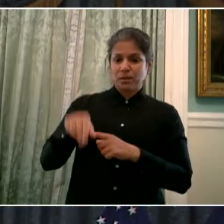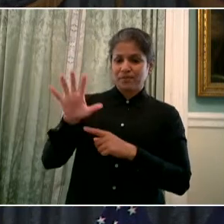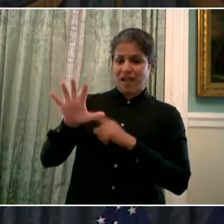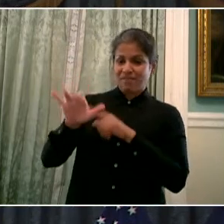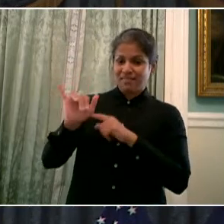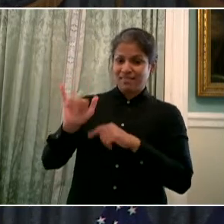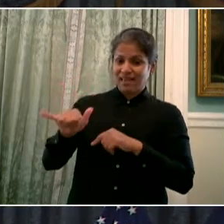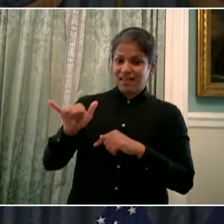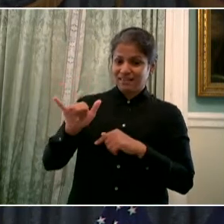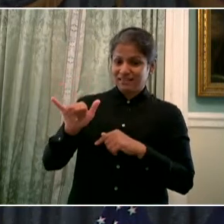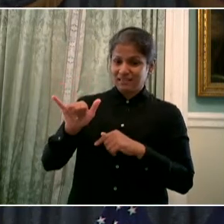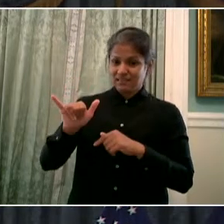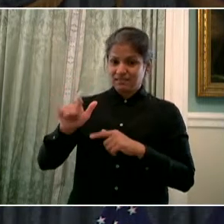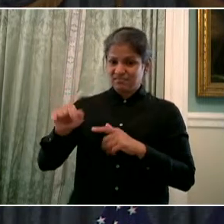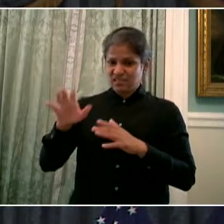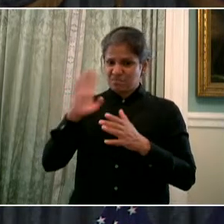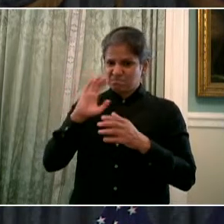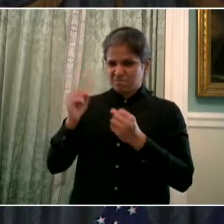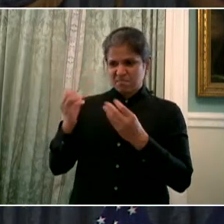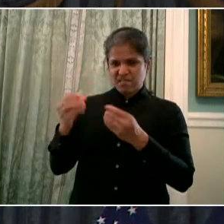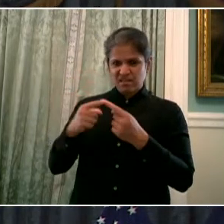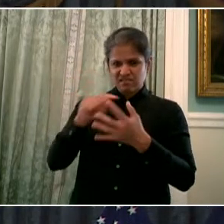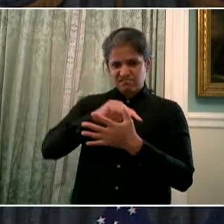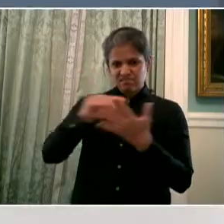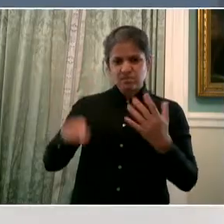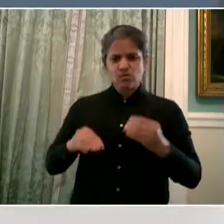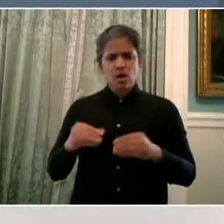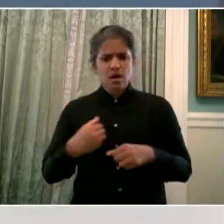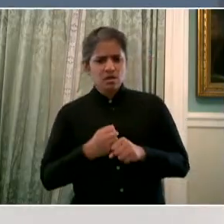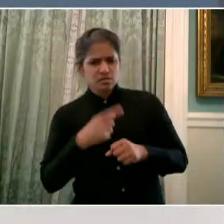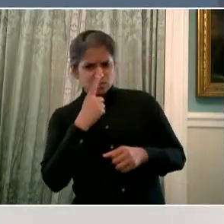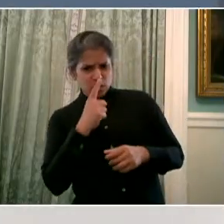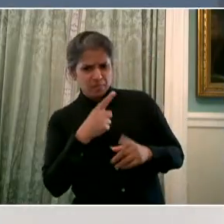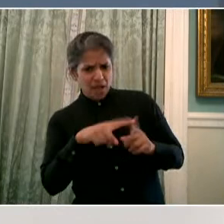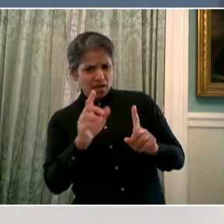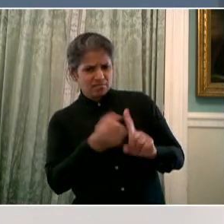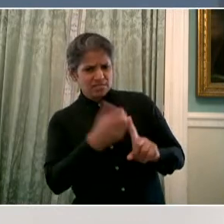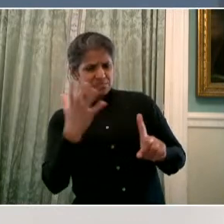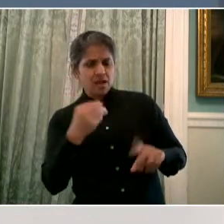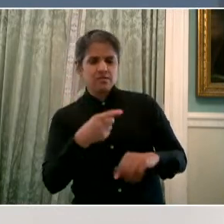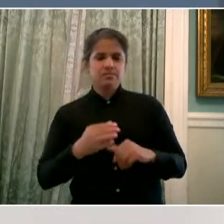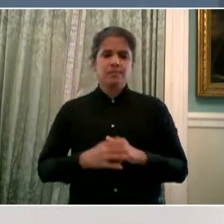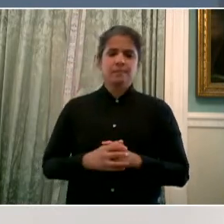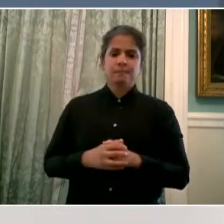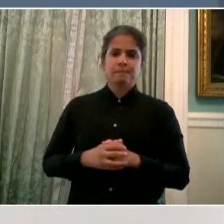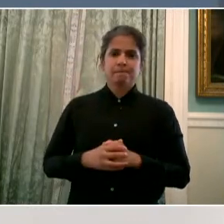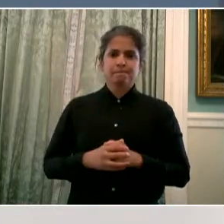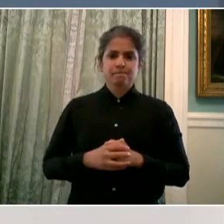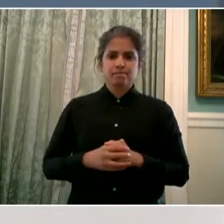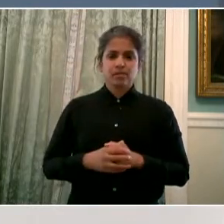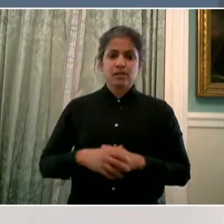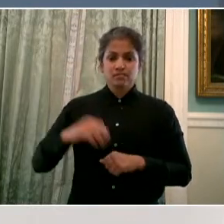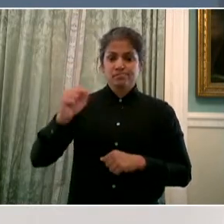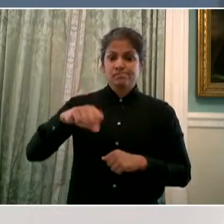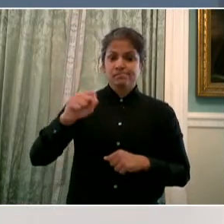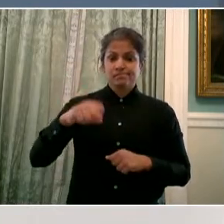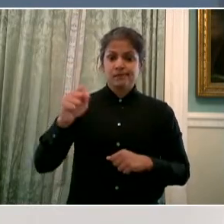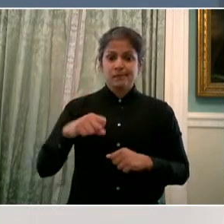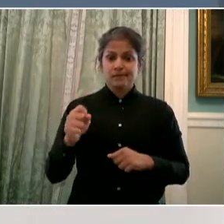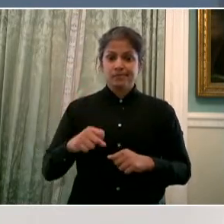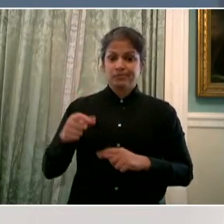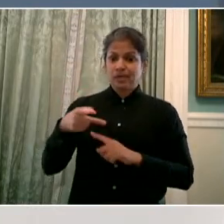PM 2.5 is essentially a measure of the size of these particulates in the air, and that we know that at a particular